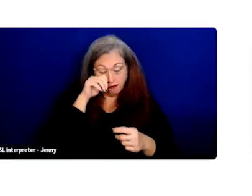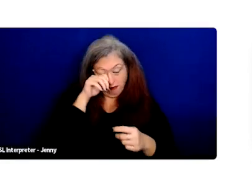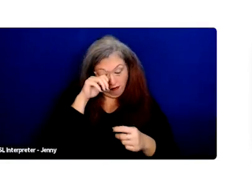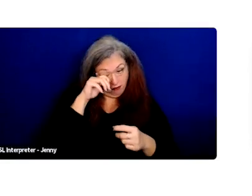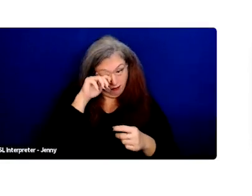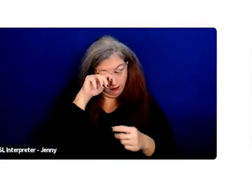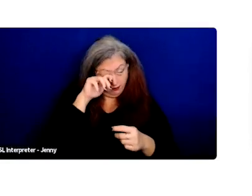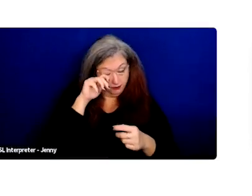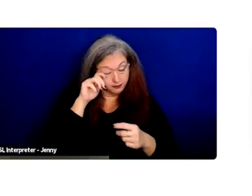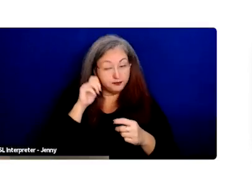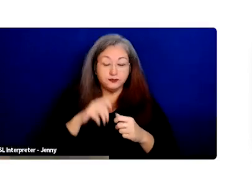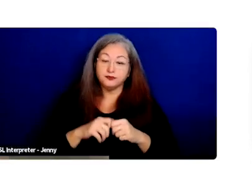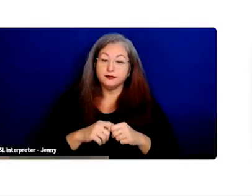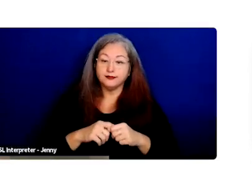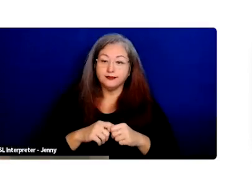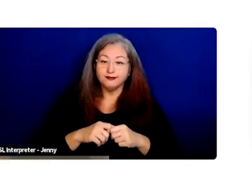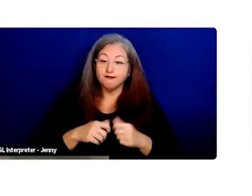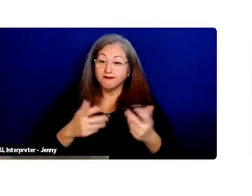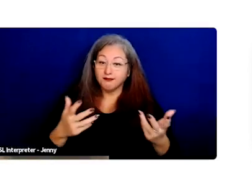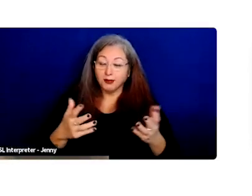So